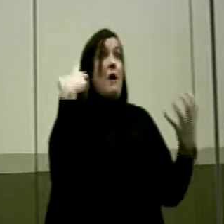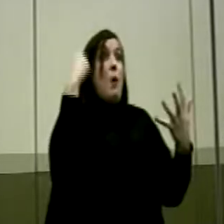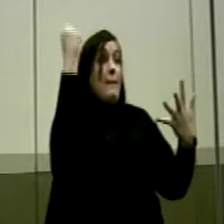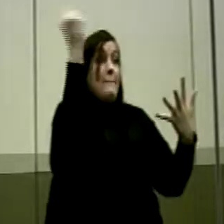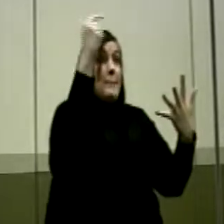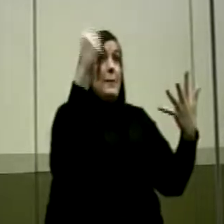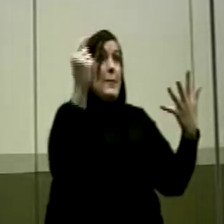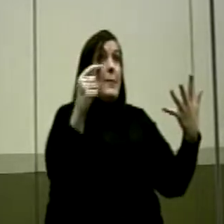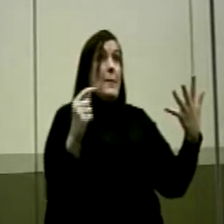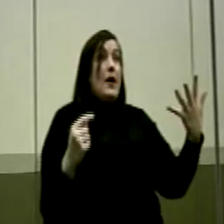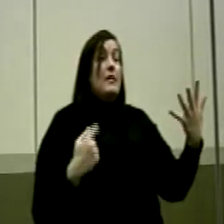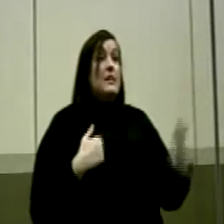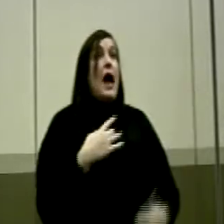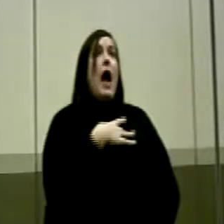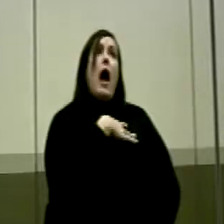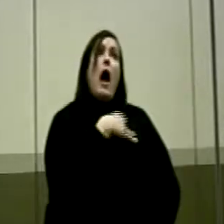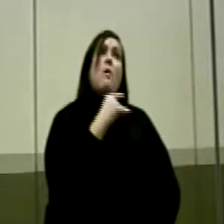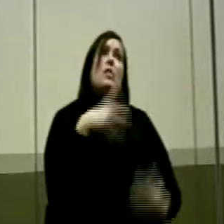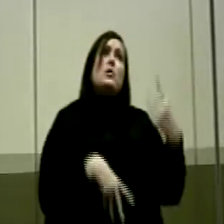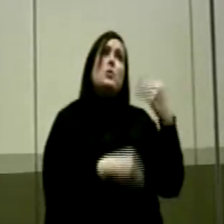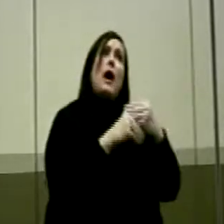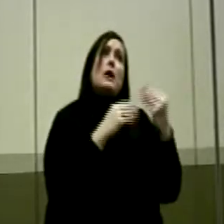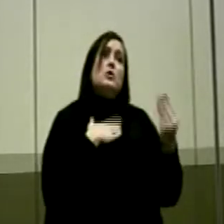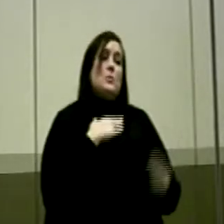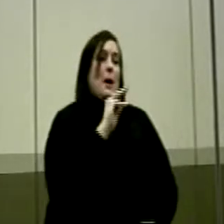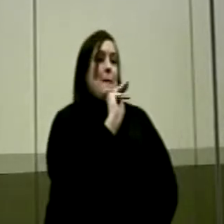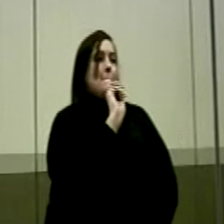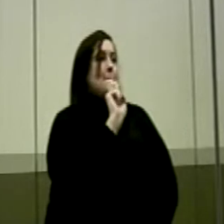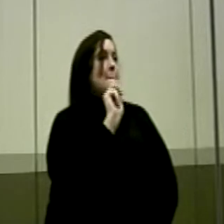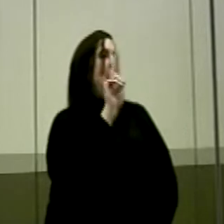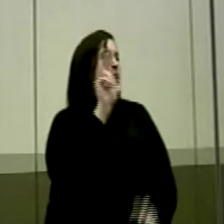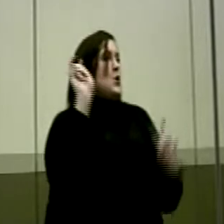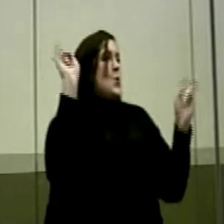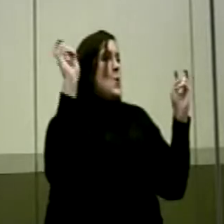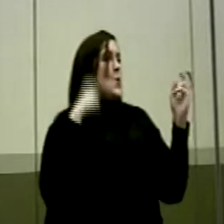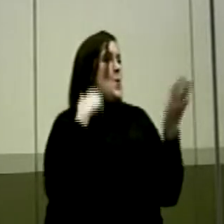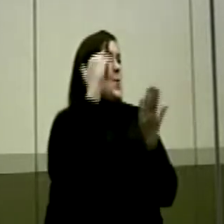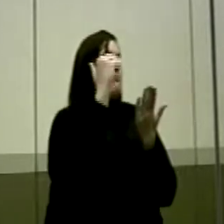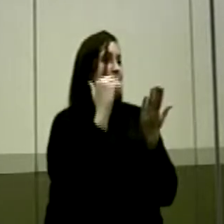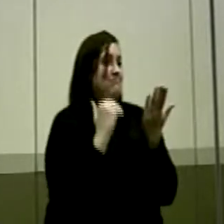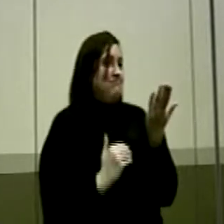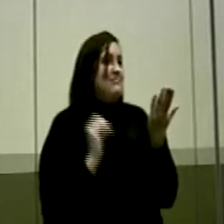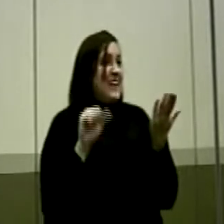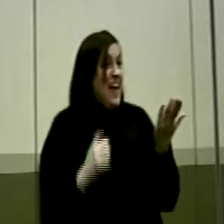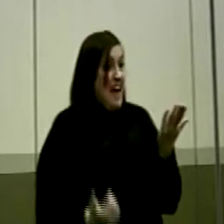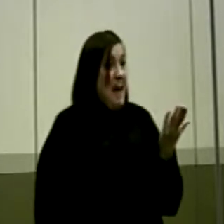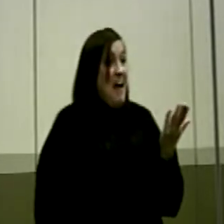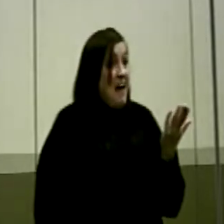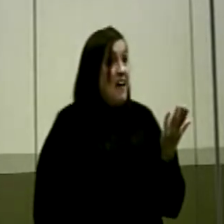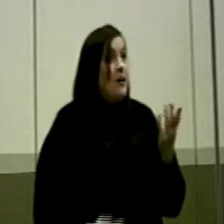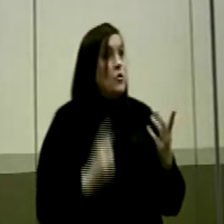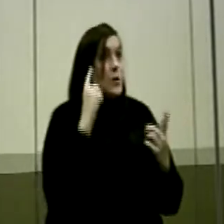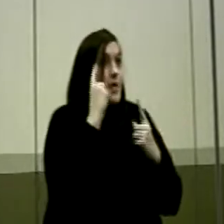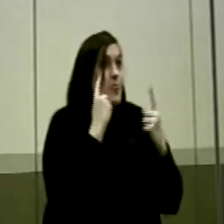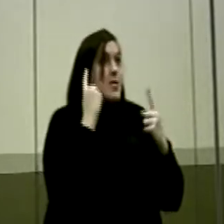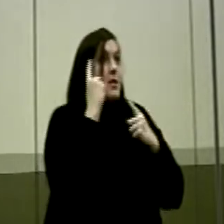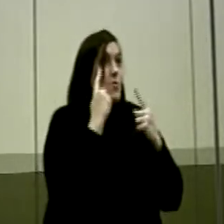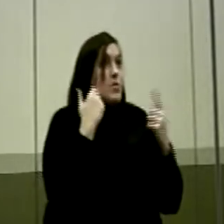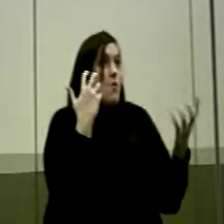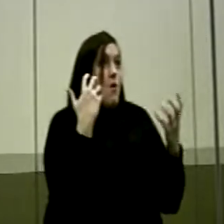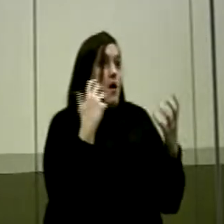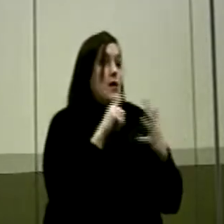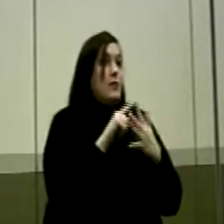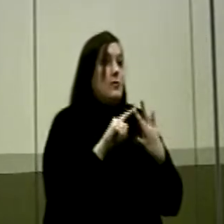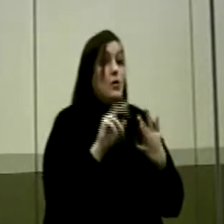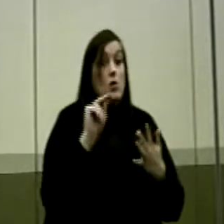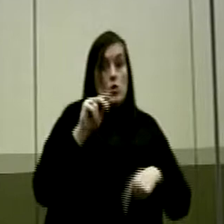and they'll say, oh, I'd like to put something else on my menu. So they put something else on their That's menu. good, yeah. You know, as they think about things. So you